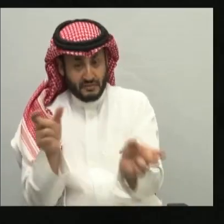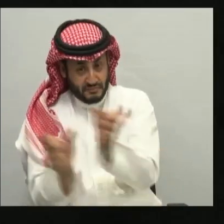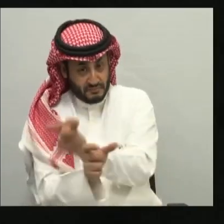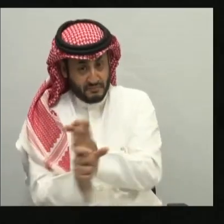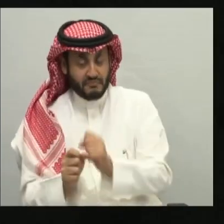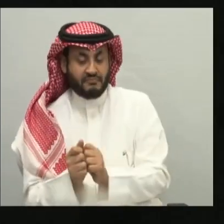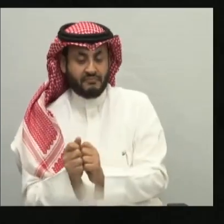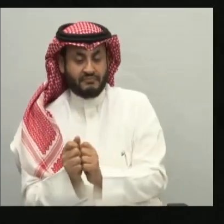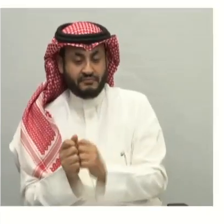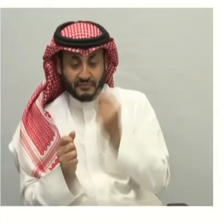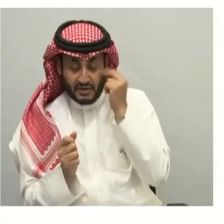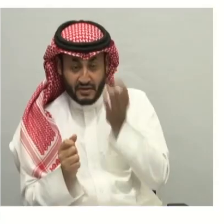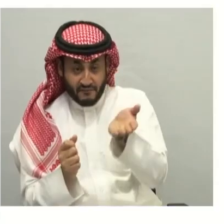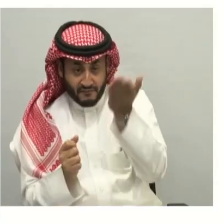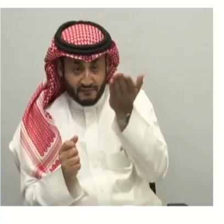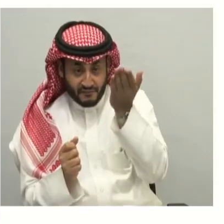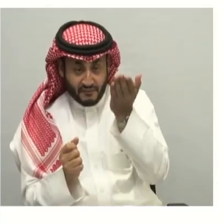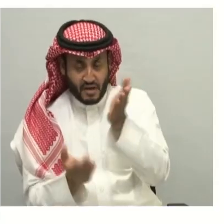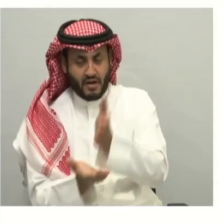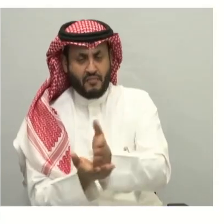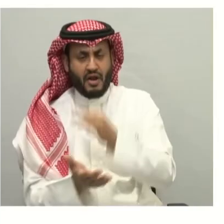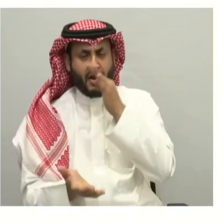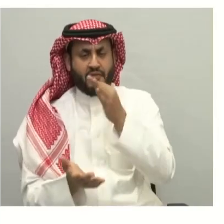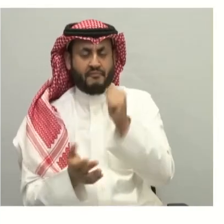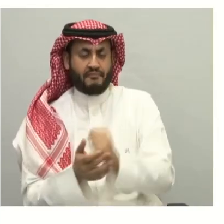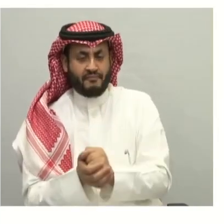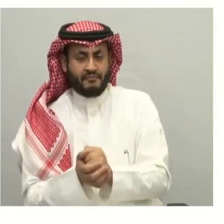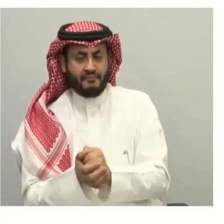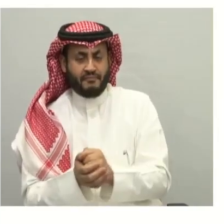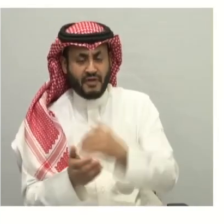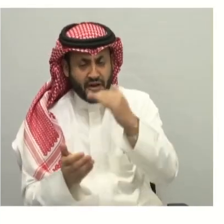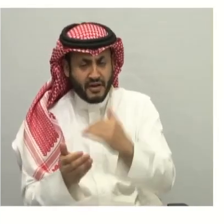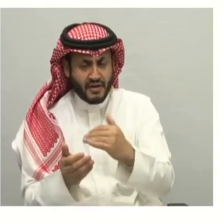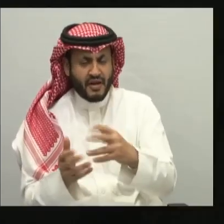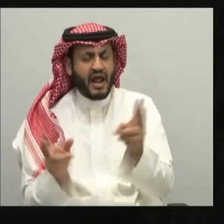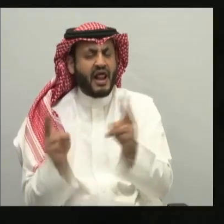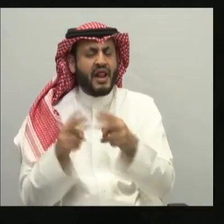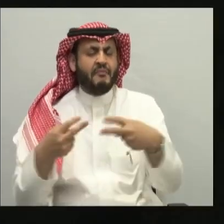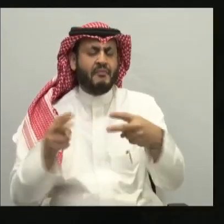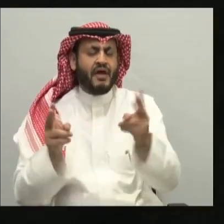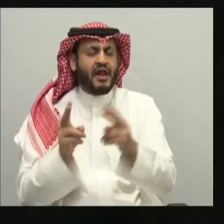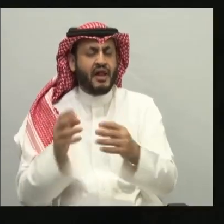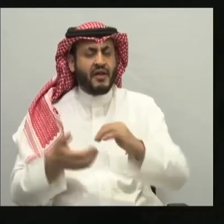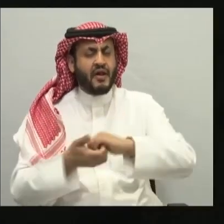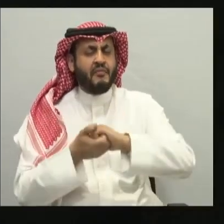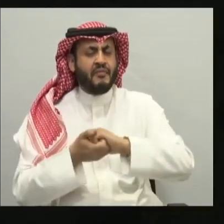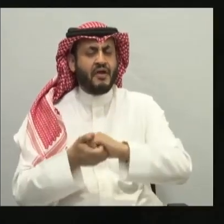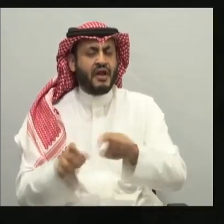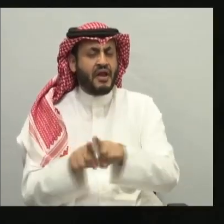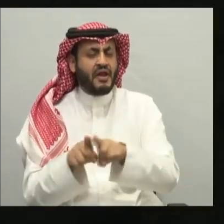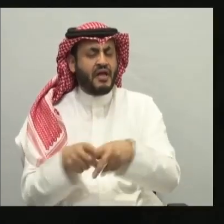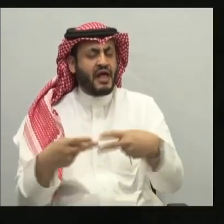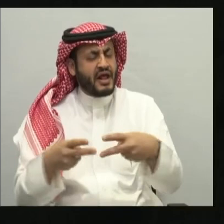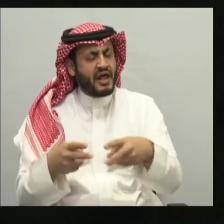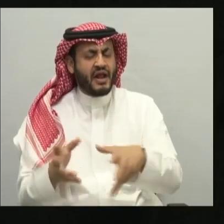football. So we use going to for formal situation. Maybe you're talking to your teacher, talking to someone for the